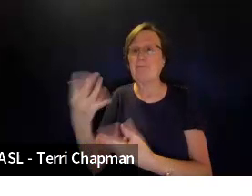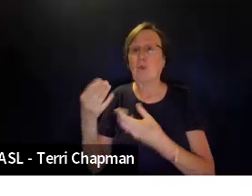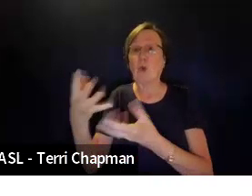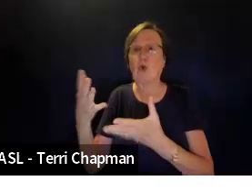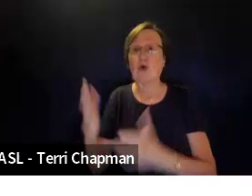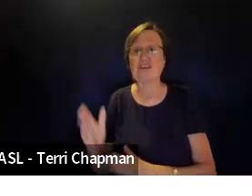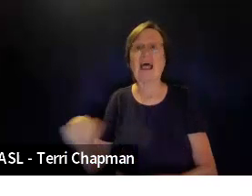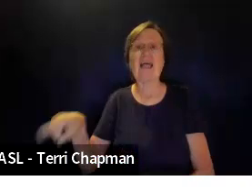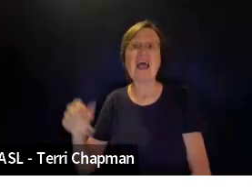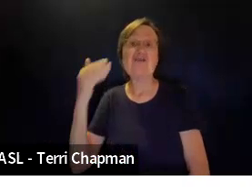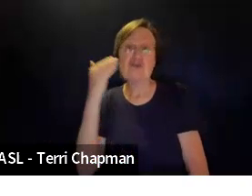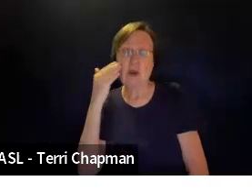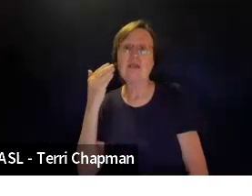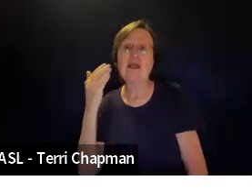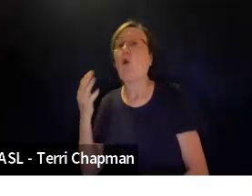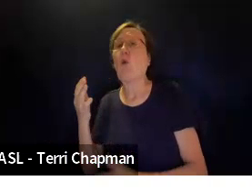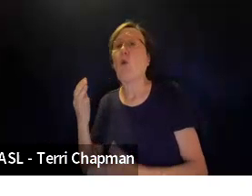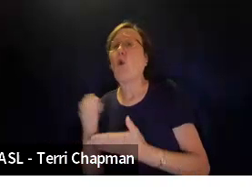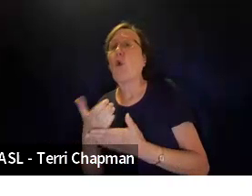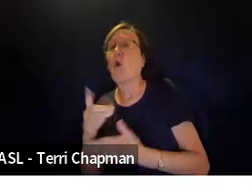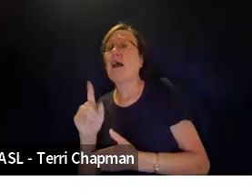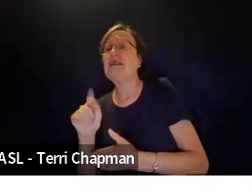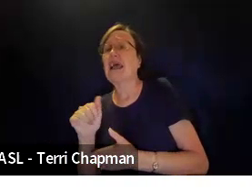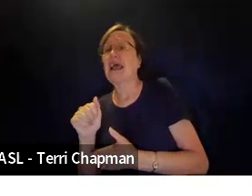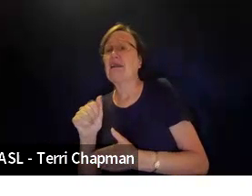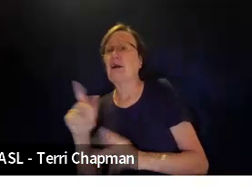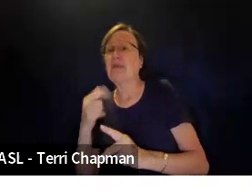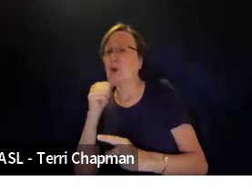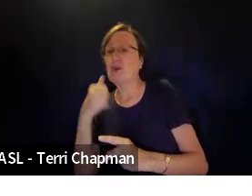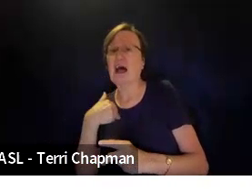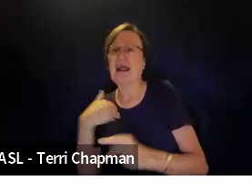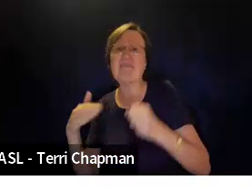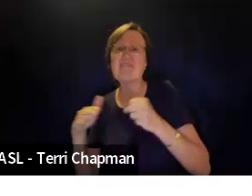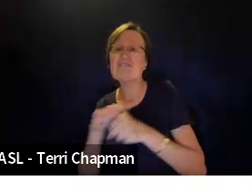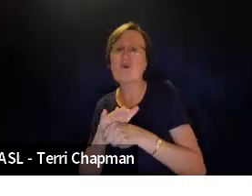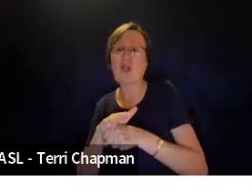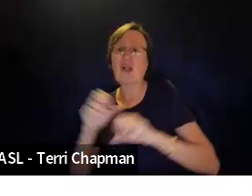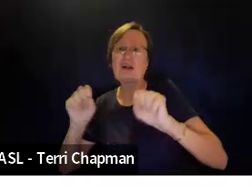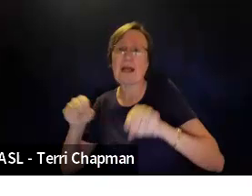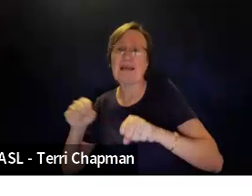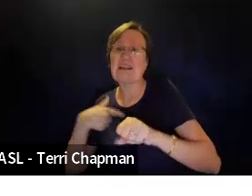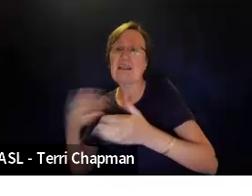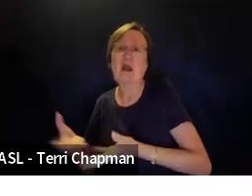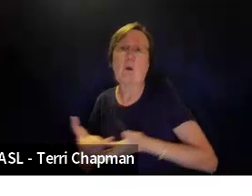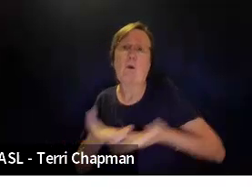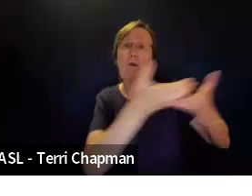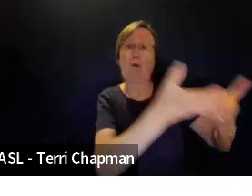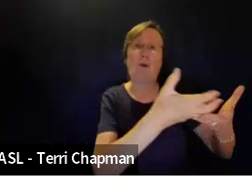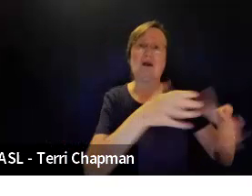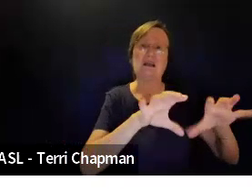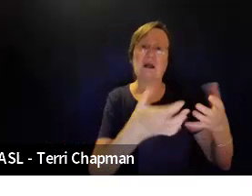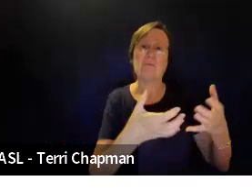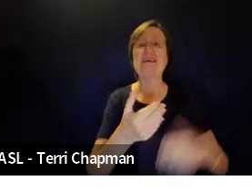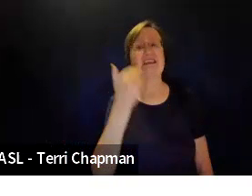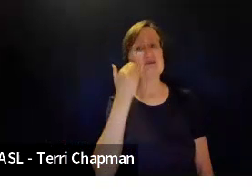the data of people with diminished capacity to firms that were known fraudsters.